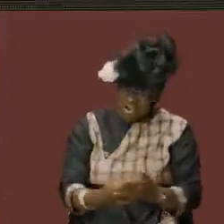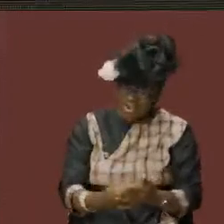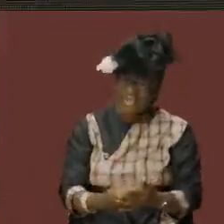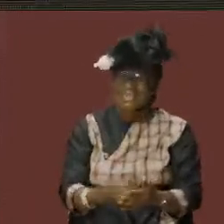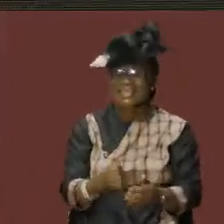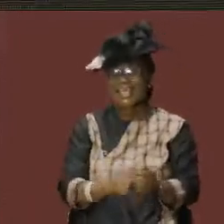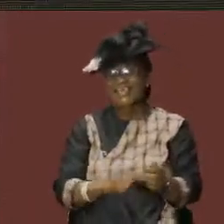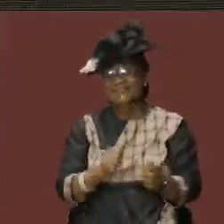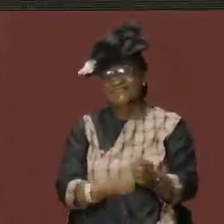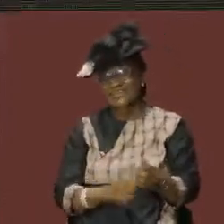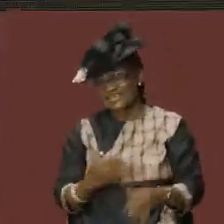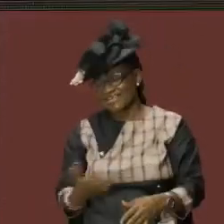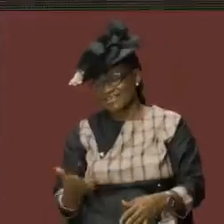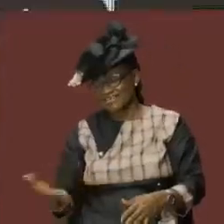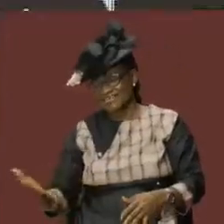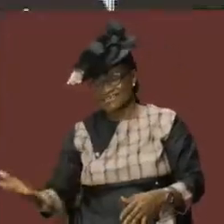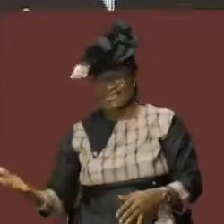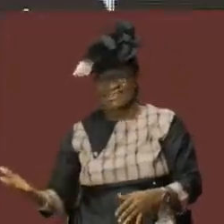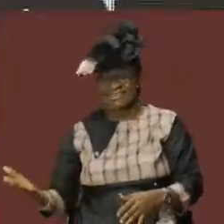everything.